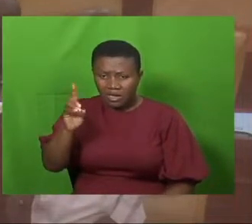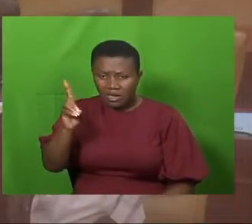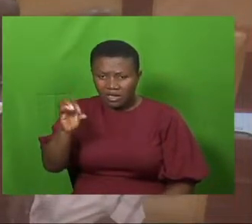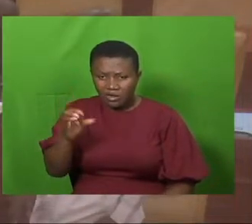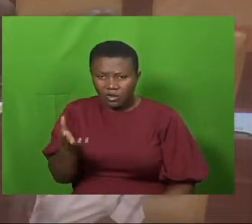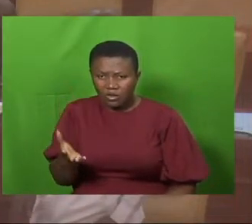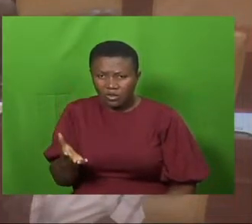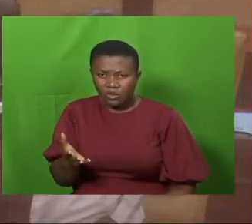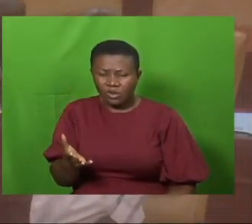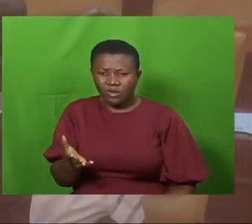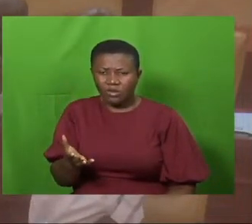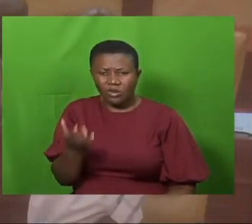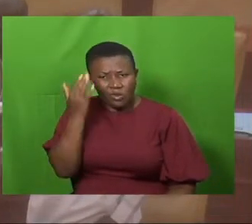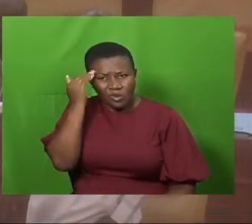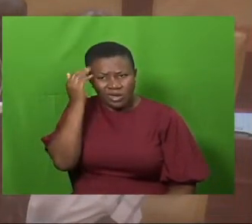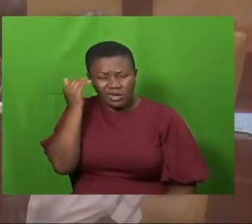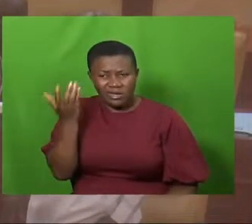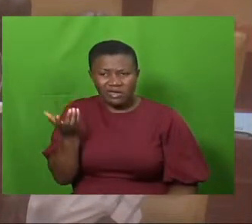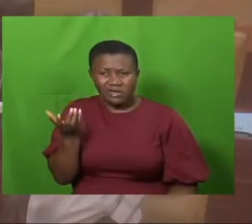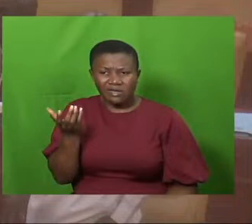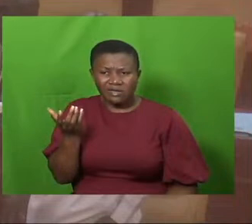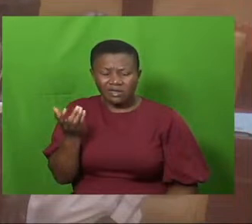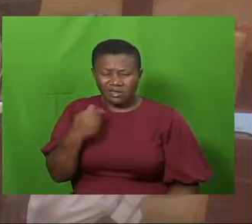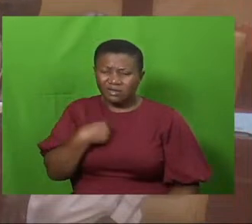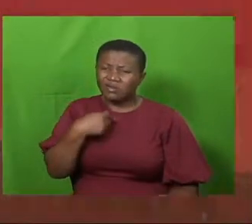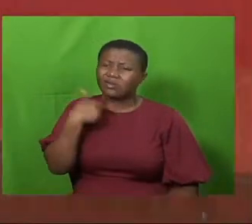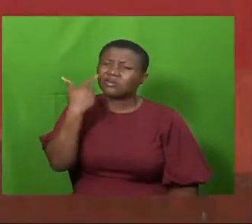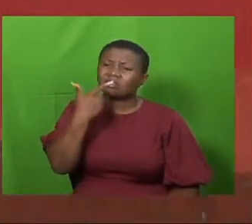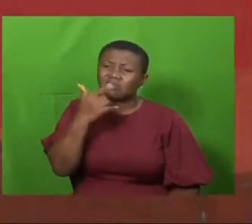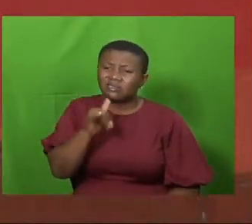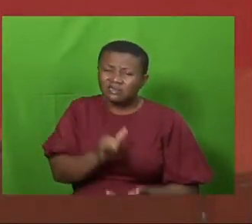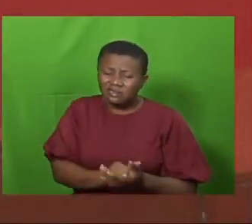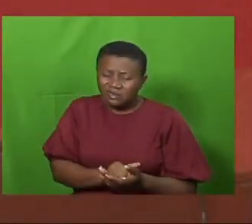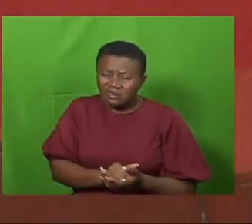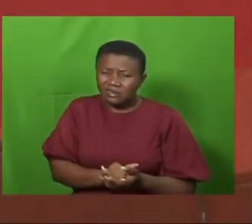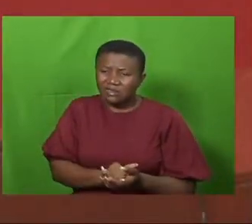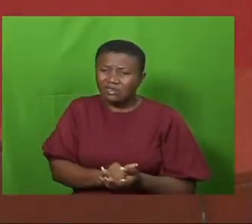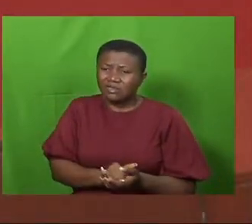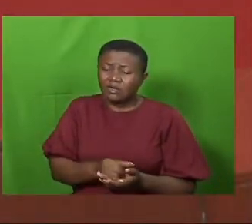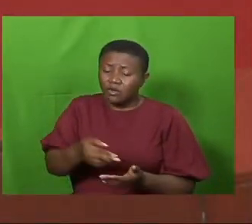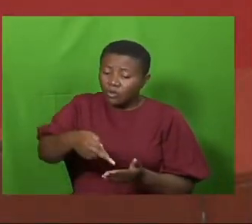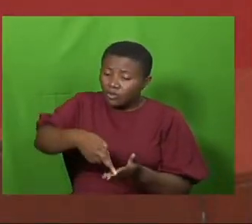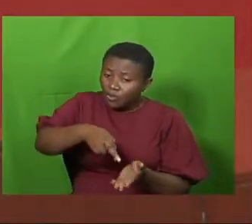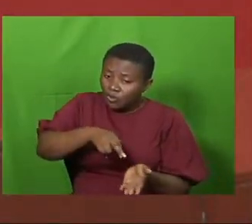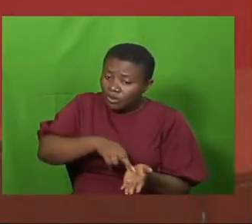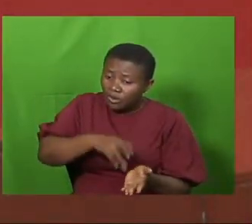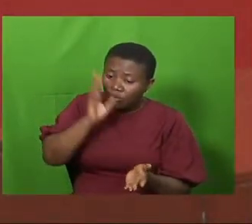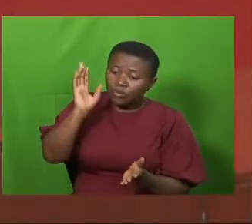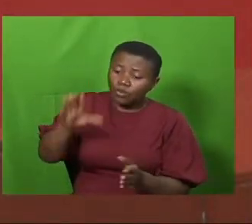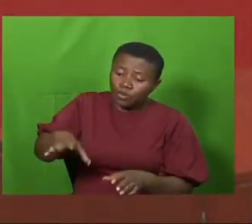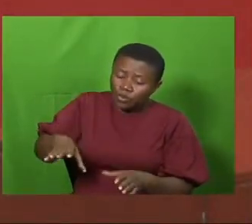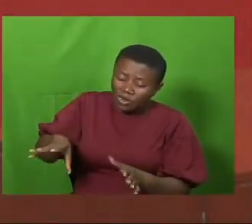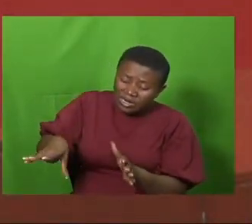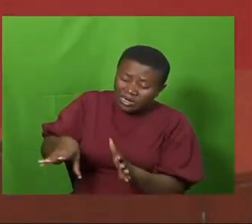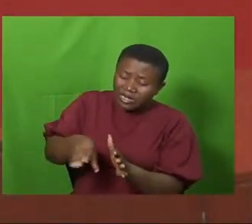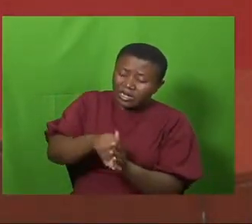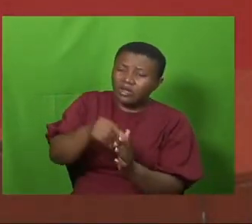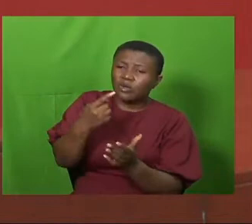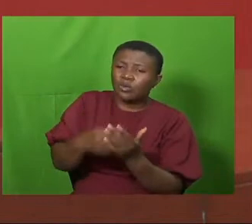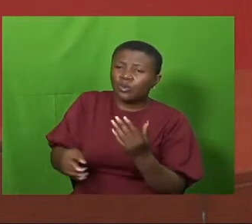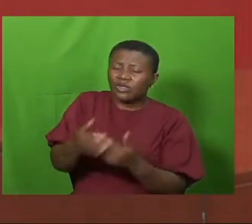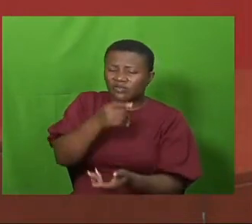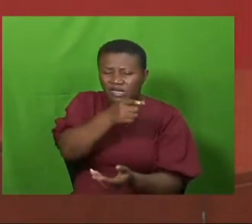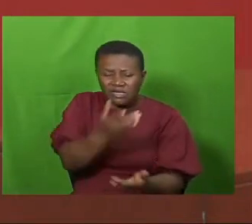please, why? I am saying the records will capture what he has already